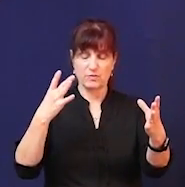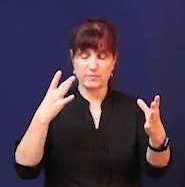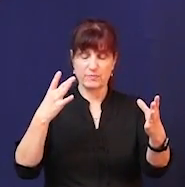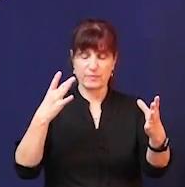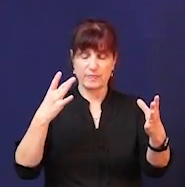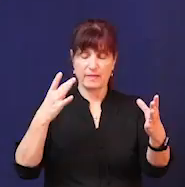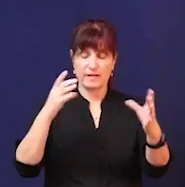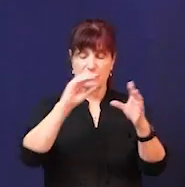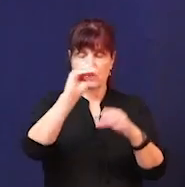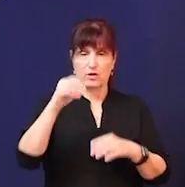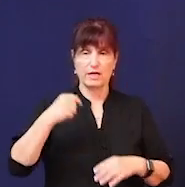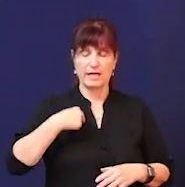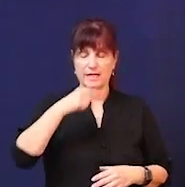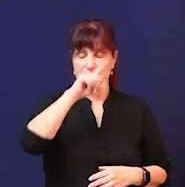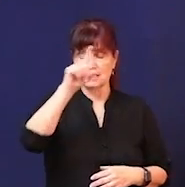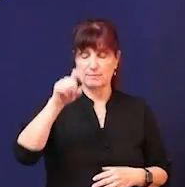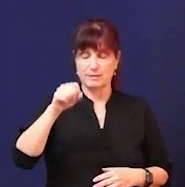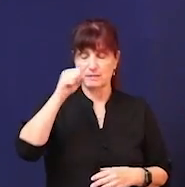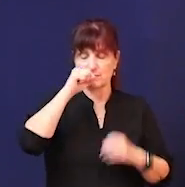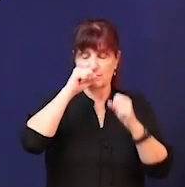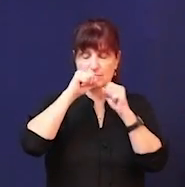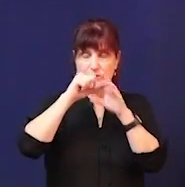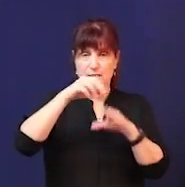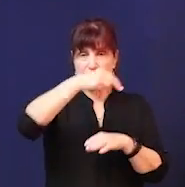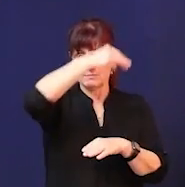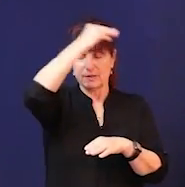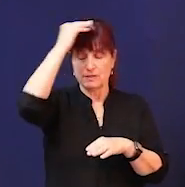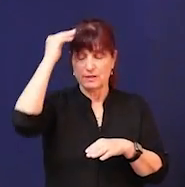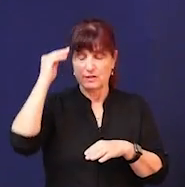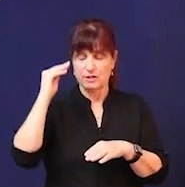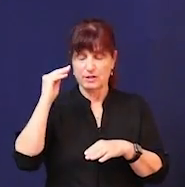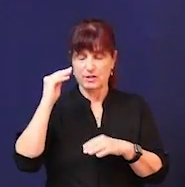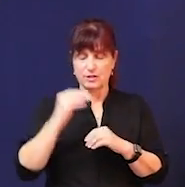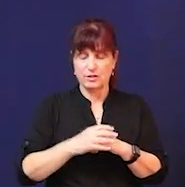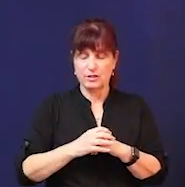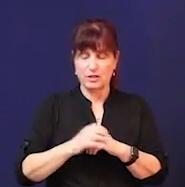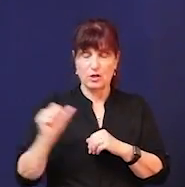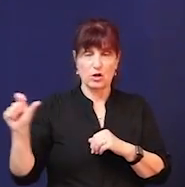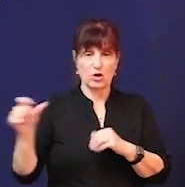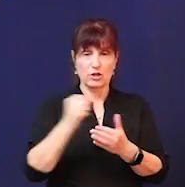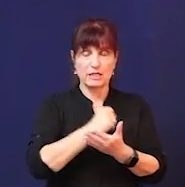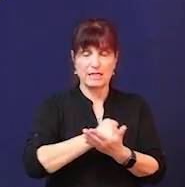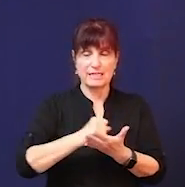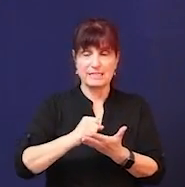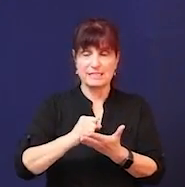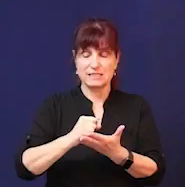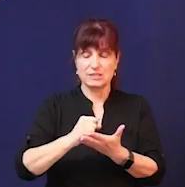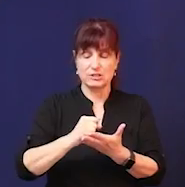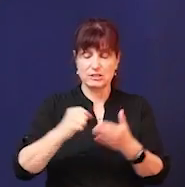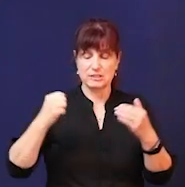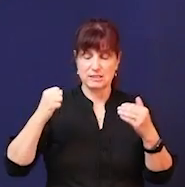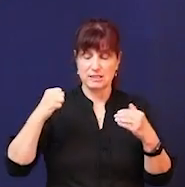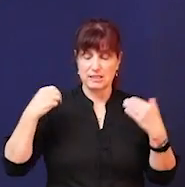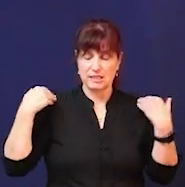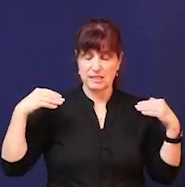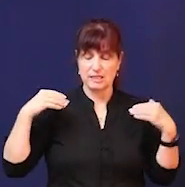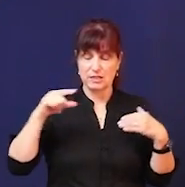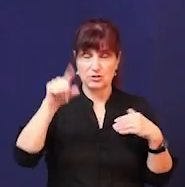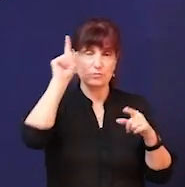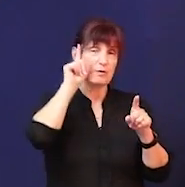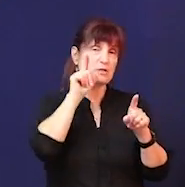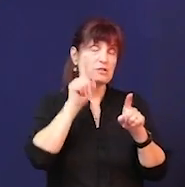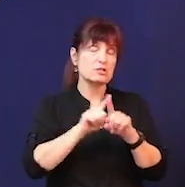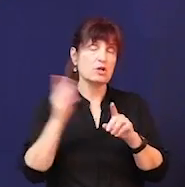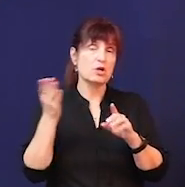Through my most grievous fault. Therefore, I ask the Blessed Mary, ever Virgin, all the angels and saints, and you, my brothers